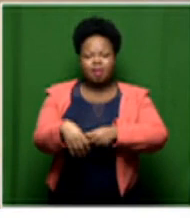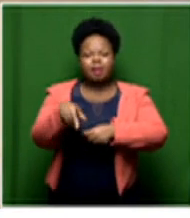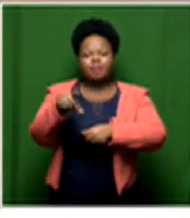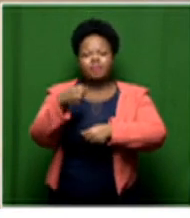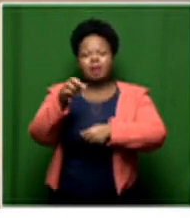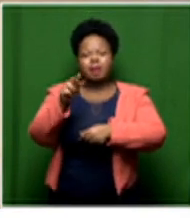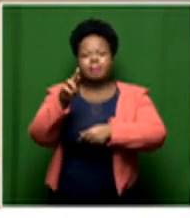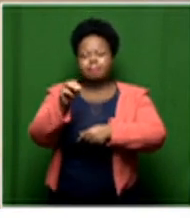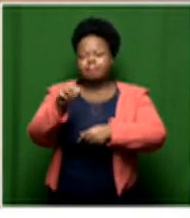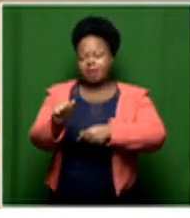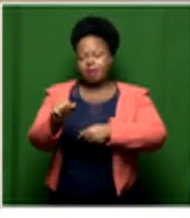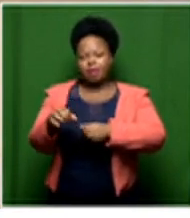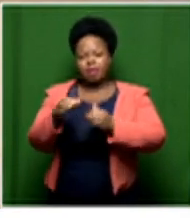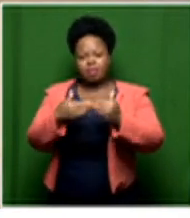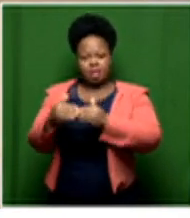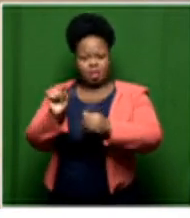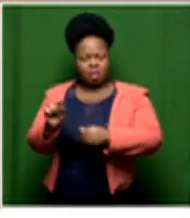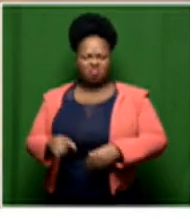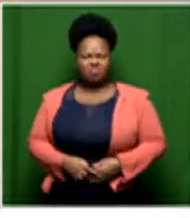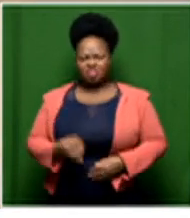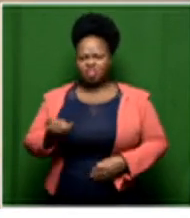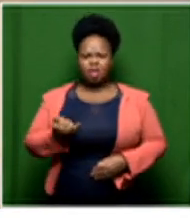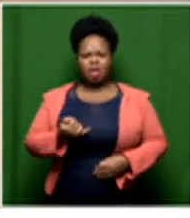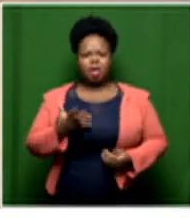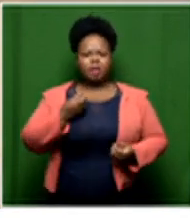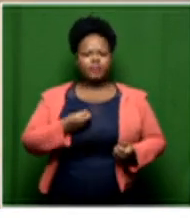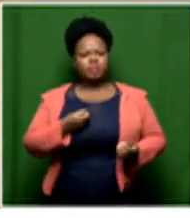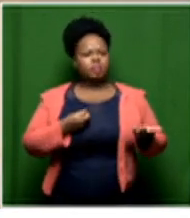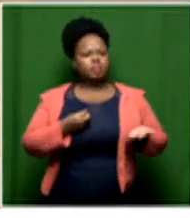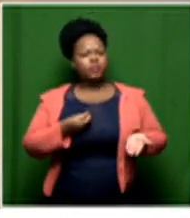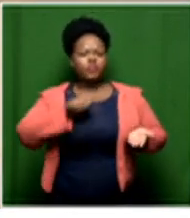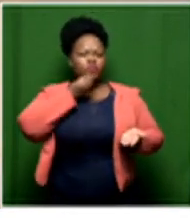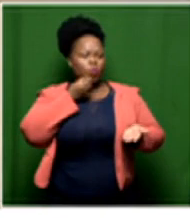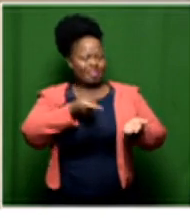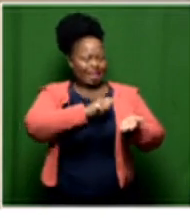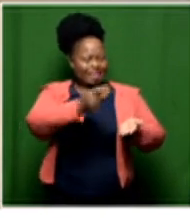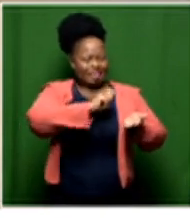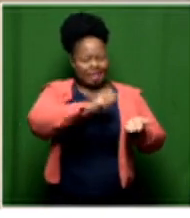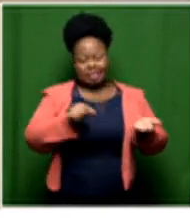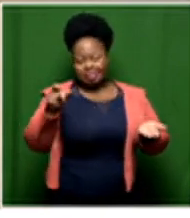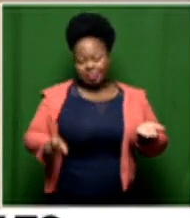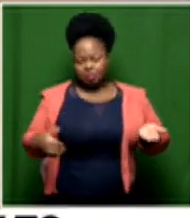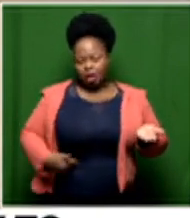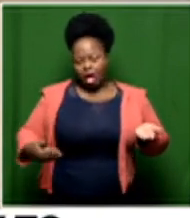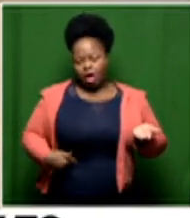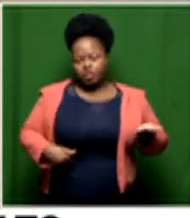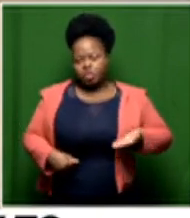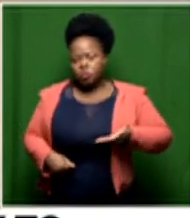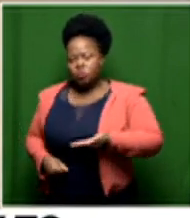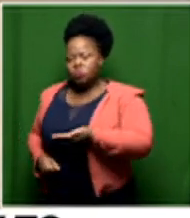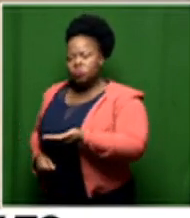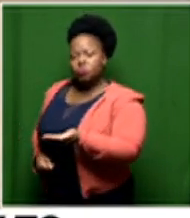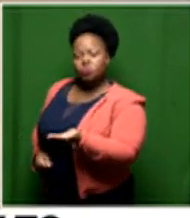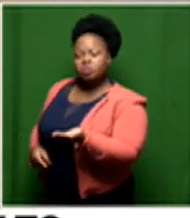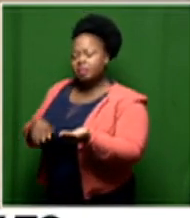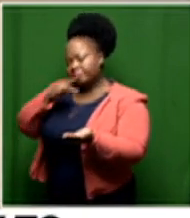it's like holding out a plate of food to a starving person, and then saying, "No, this plate of food,